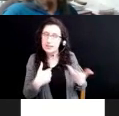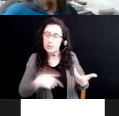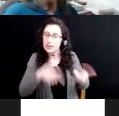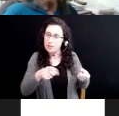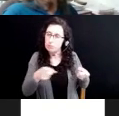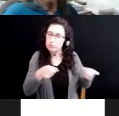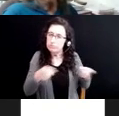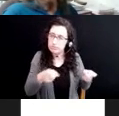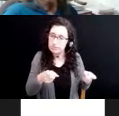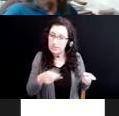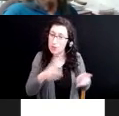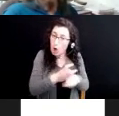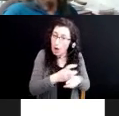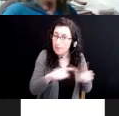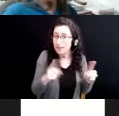chipping away at them.